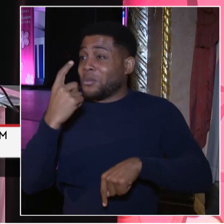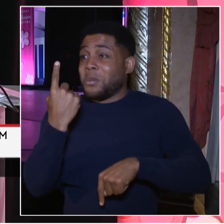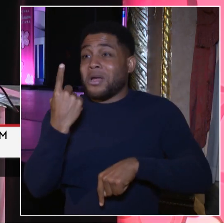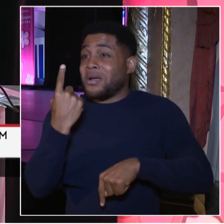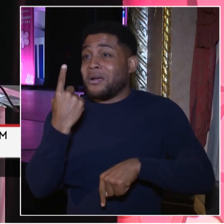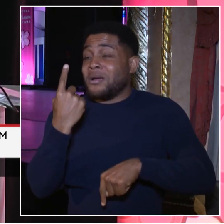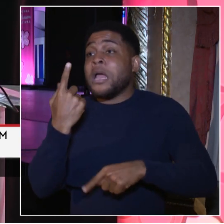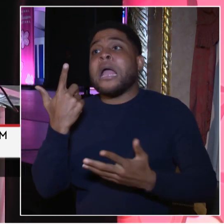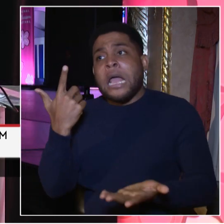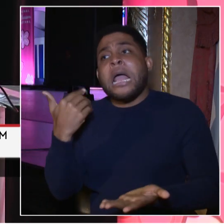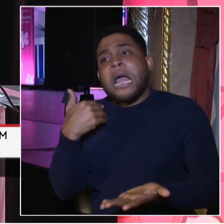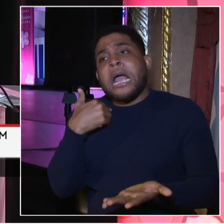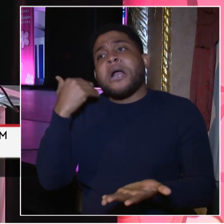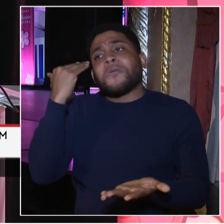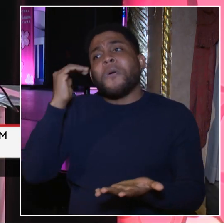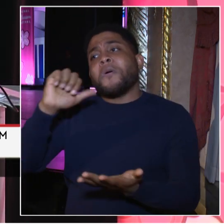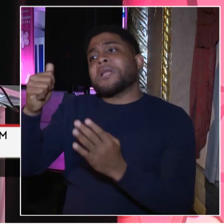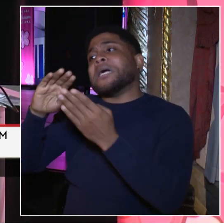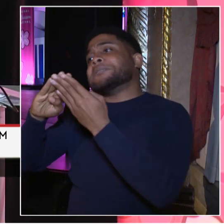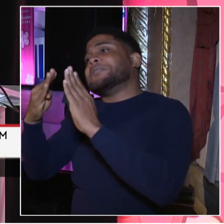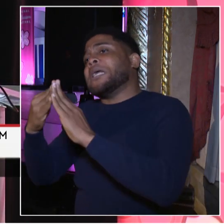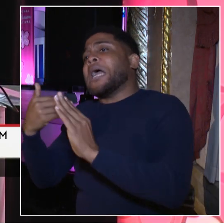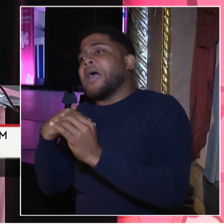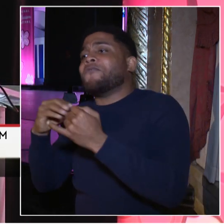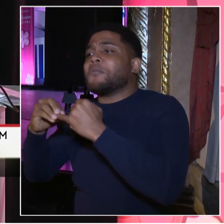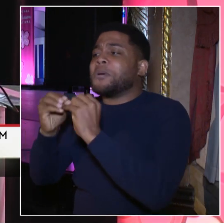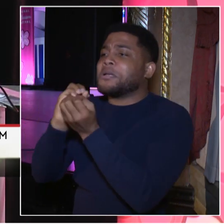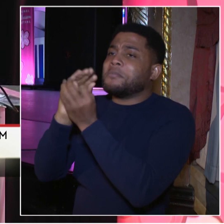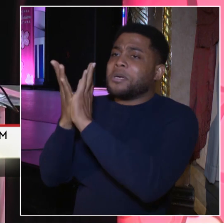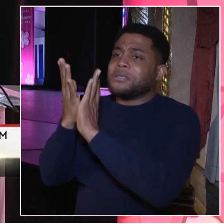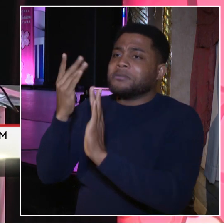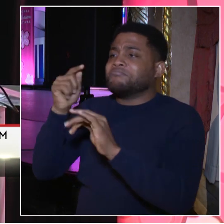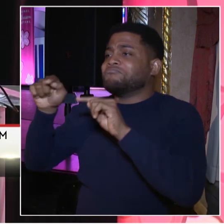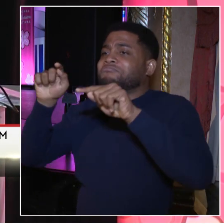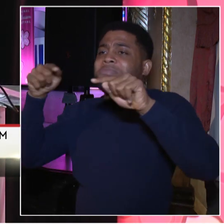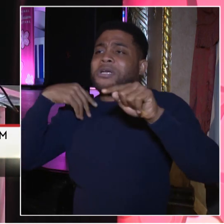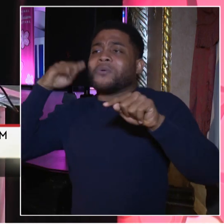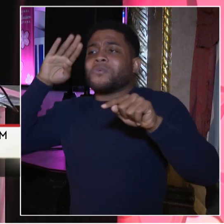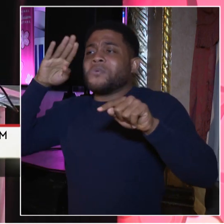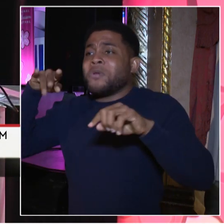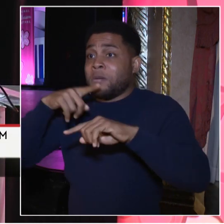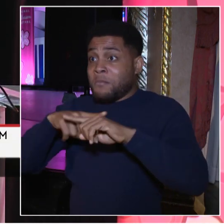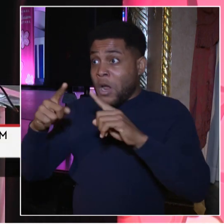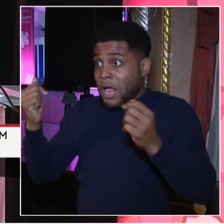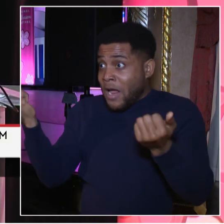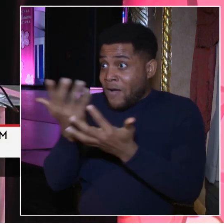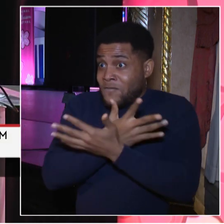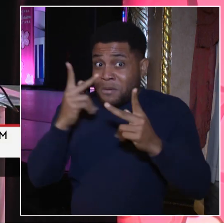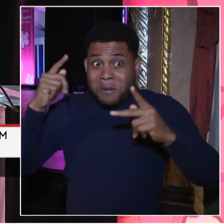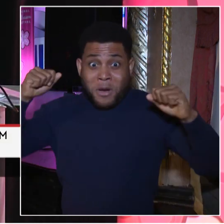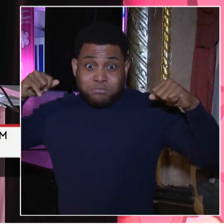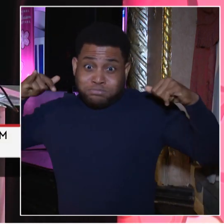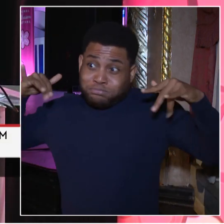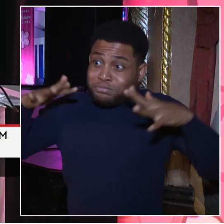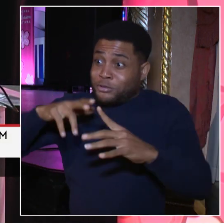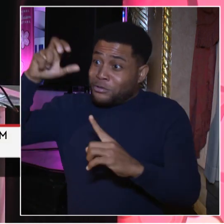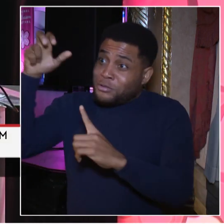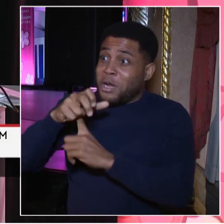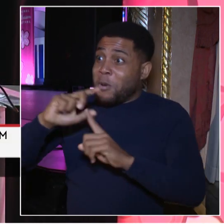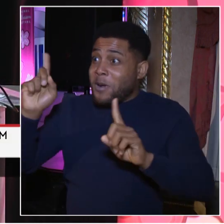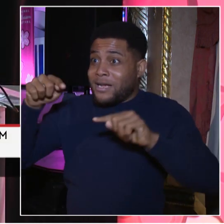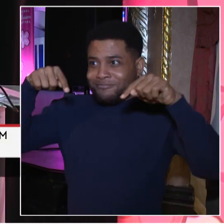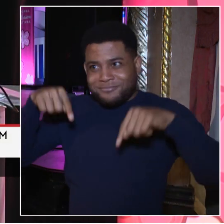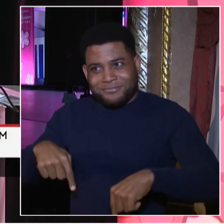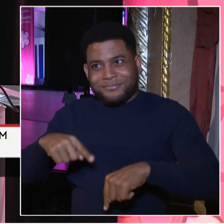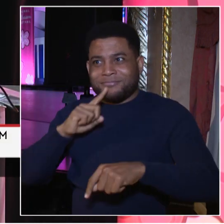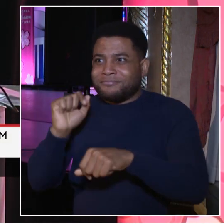cherry blossoms, we are so proud that everyone gathered here today works together all year to ensure